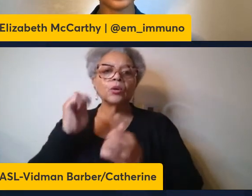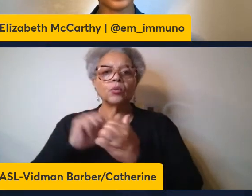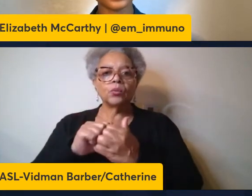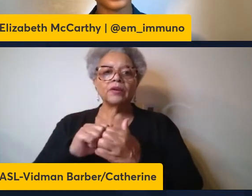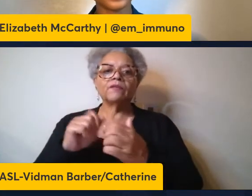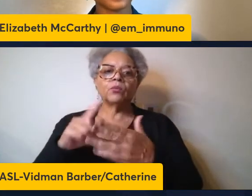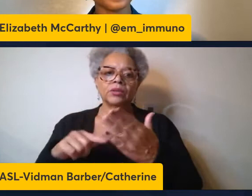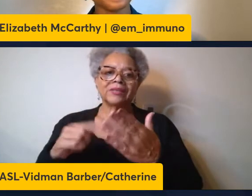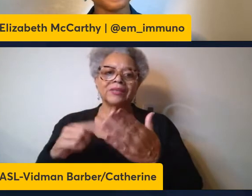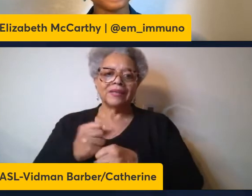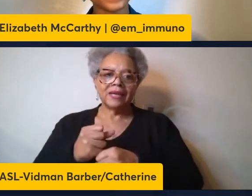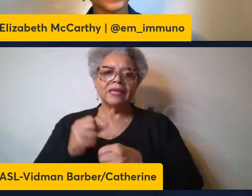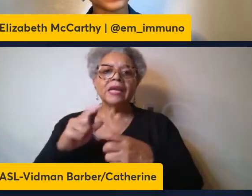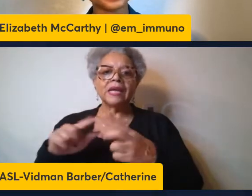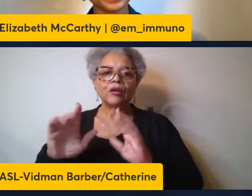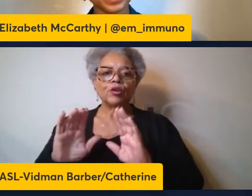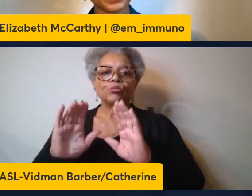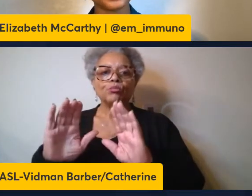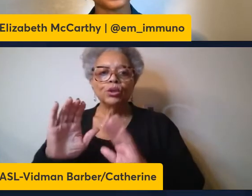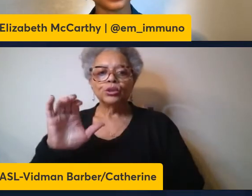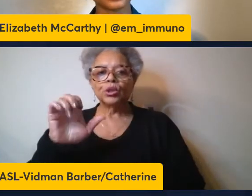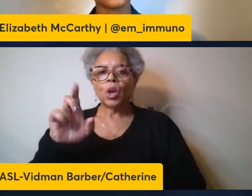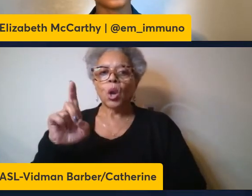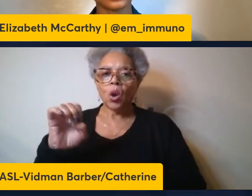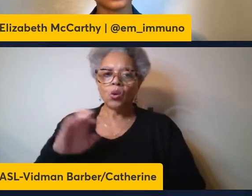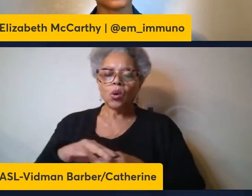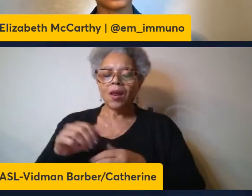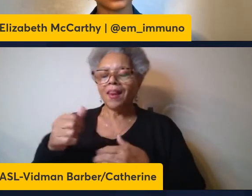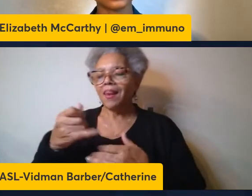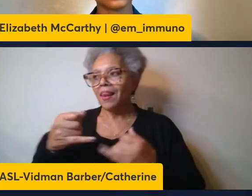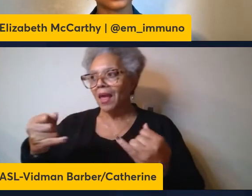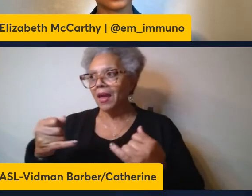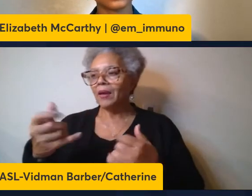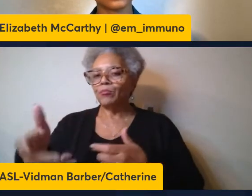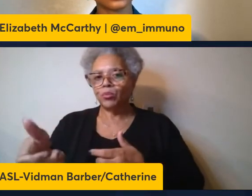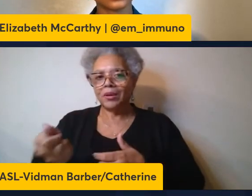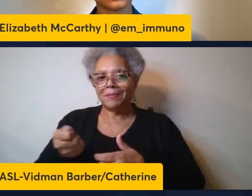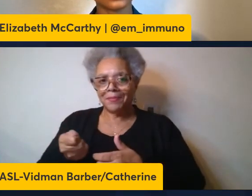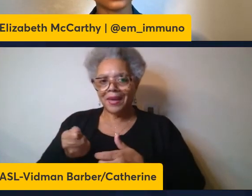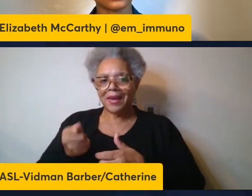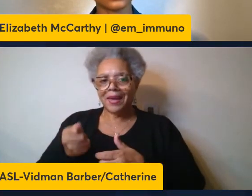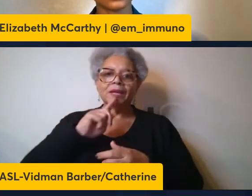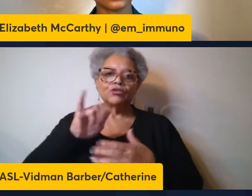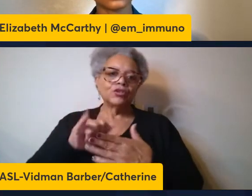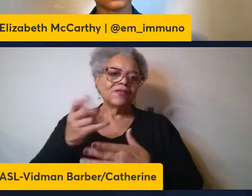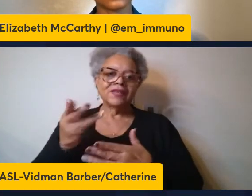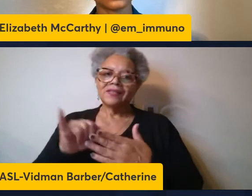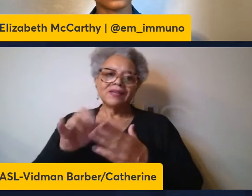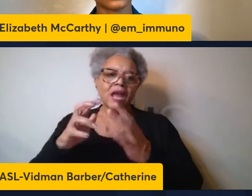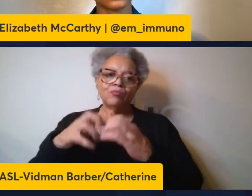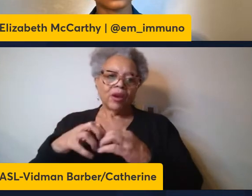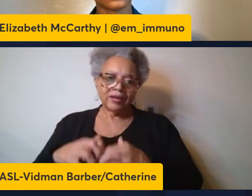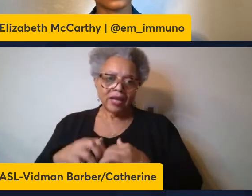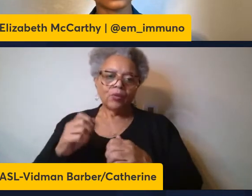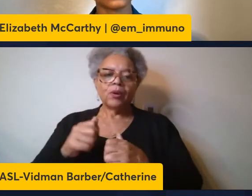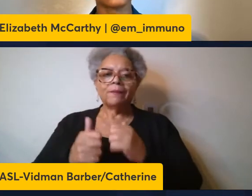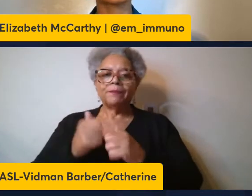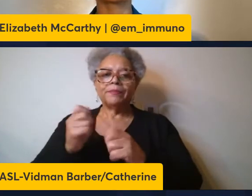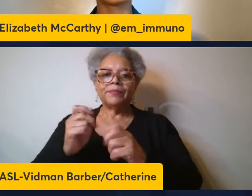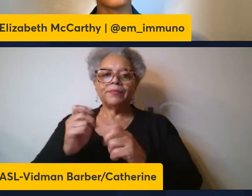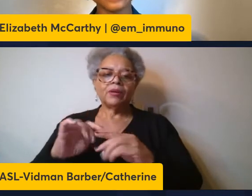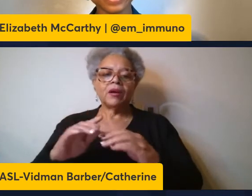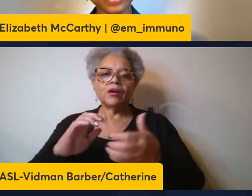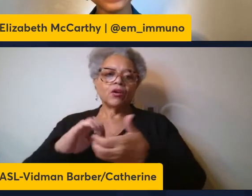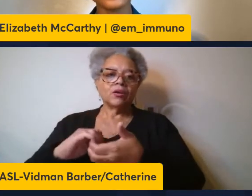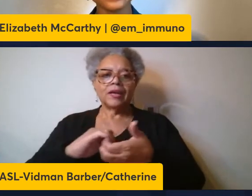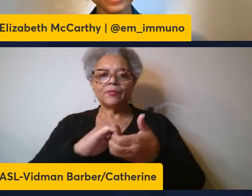to push code online, pull it back, and version control and make sure things aren't sort of breaking when multiple people are collaborating in the same scripts, for